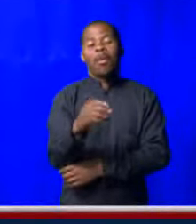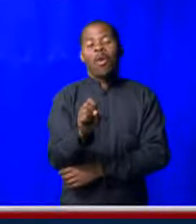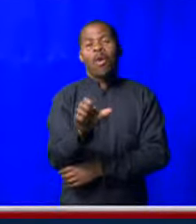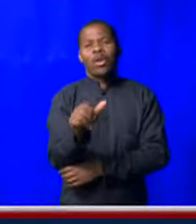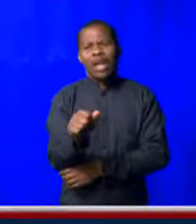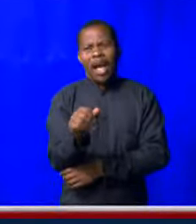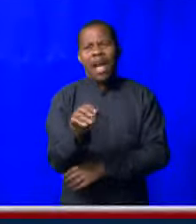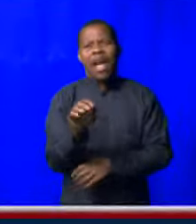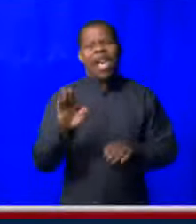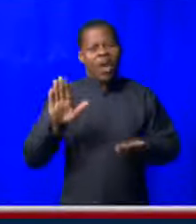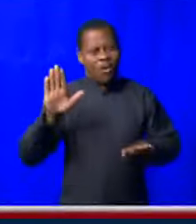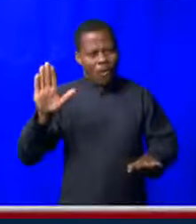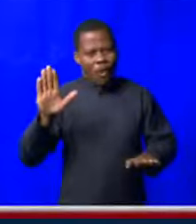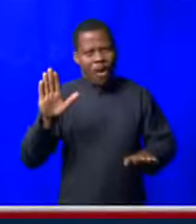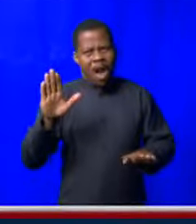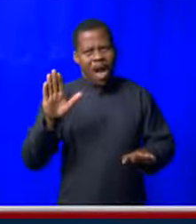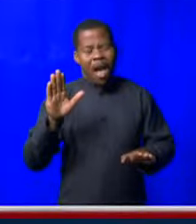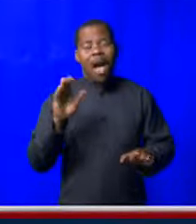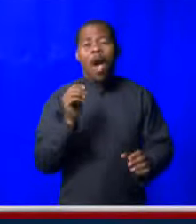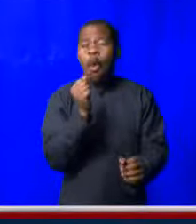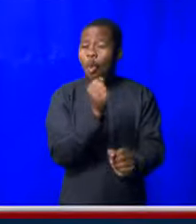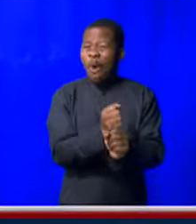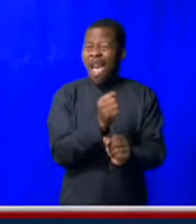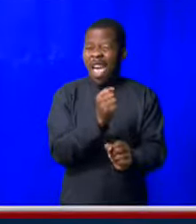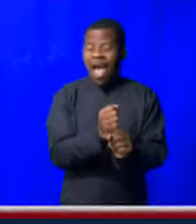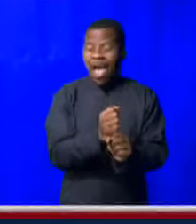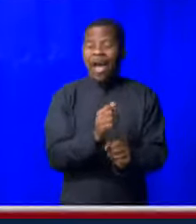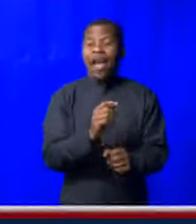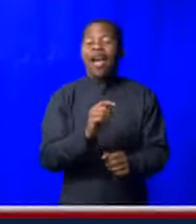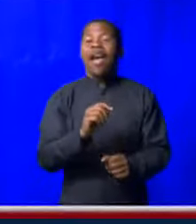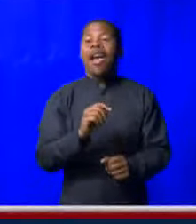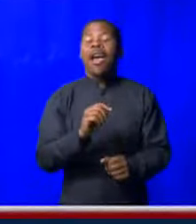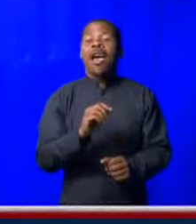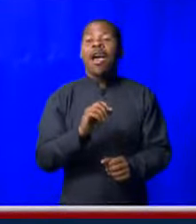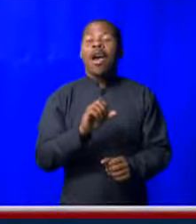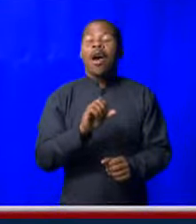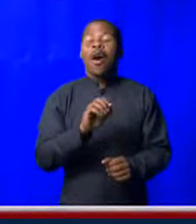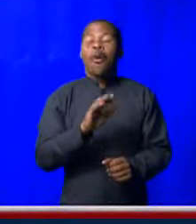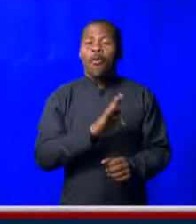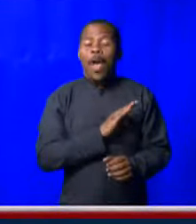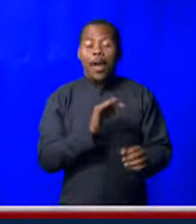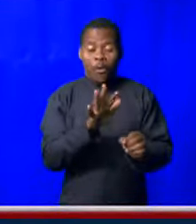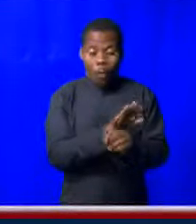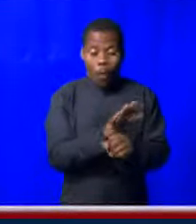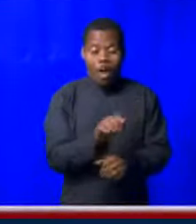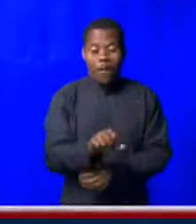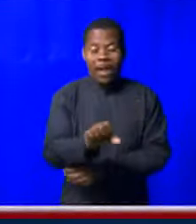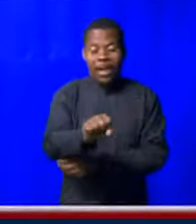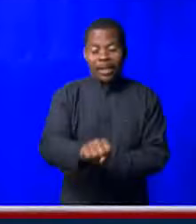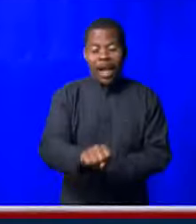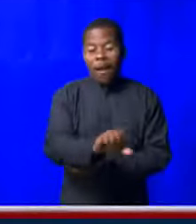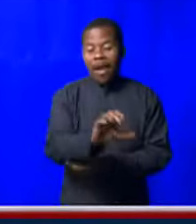faithful to the Republic of South Africa and will obey,